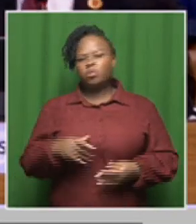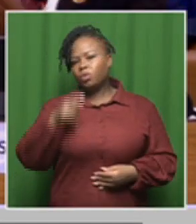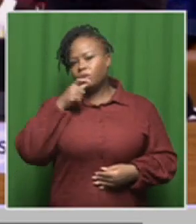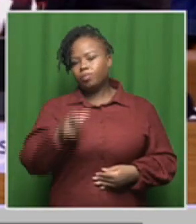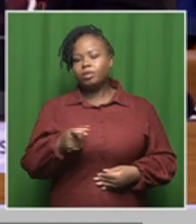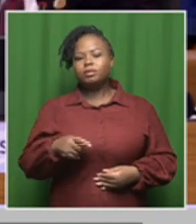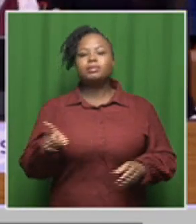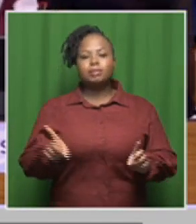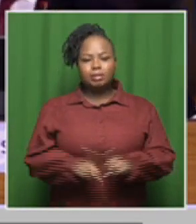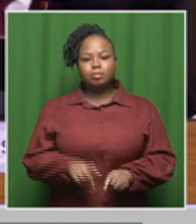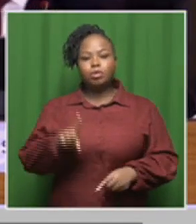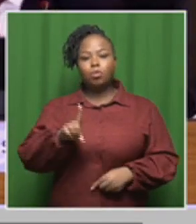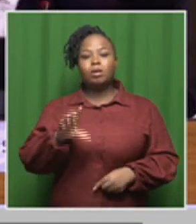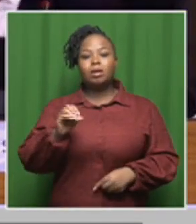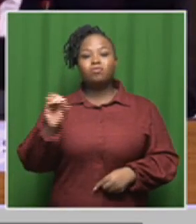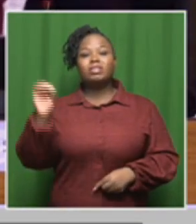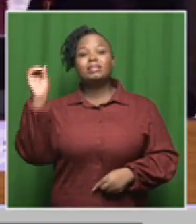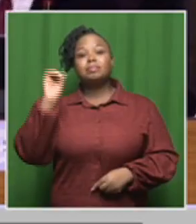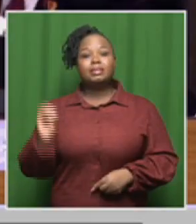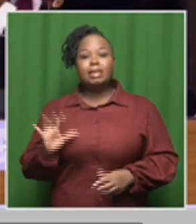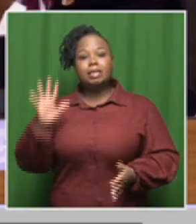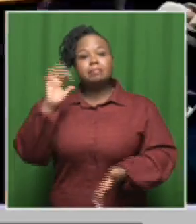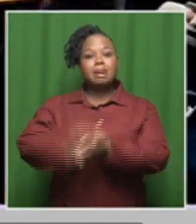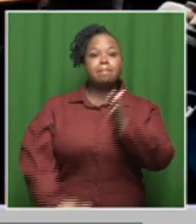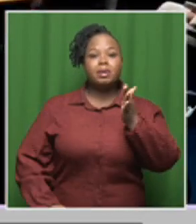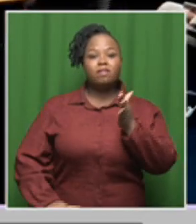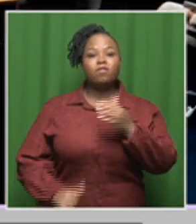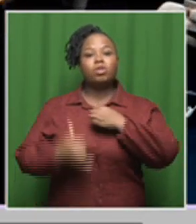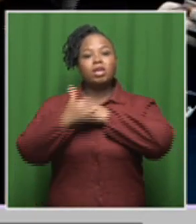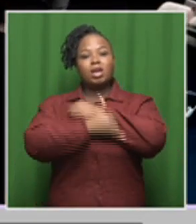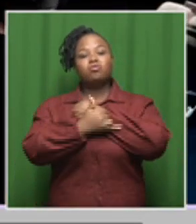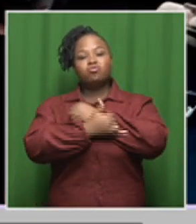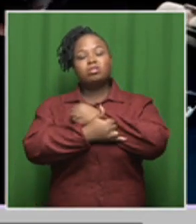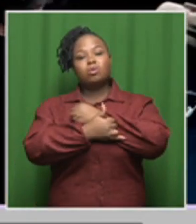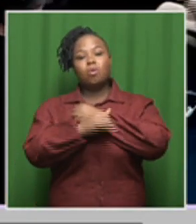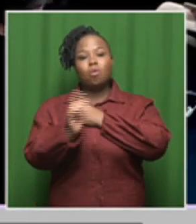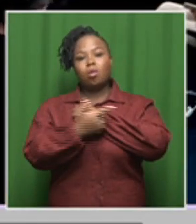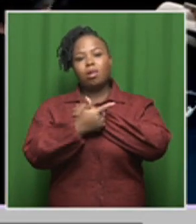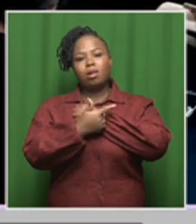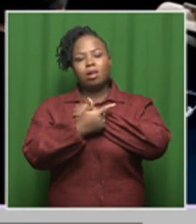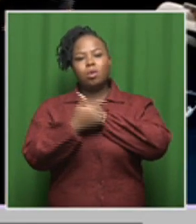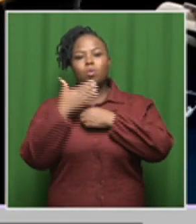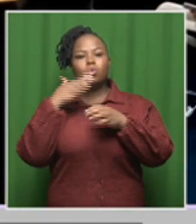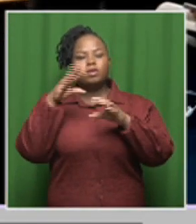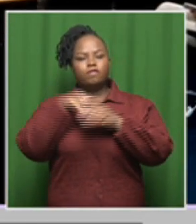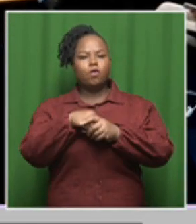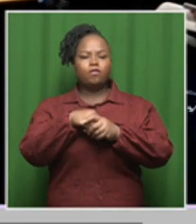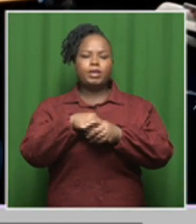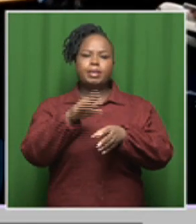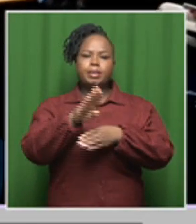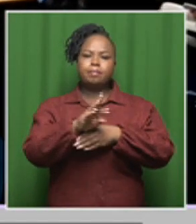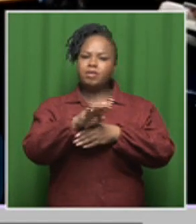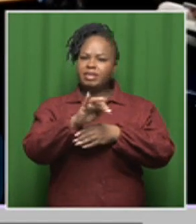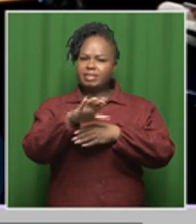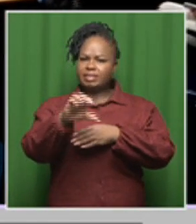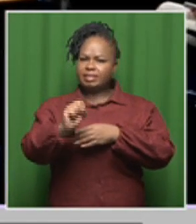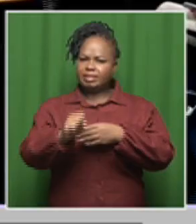that 100% tariff threat against BRICS nations. Talk to us about some of these things, but perhaps he'll raise